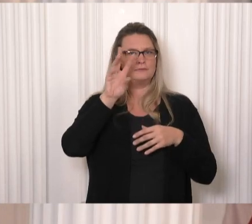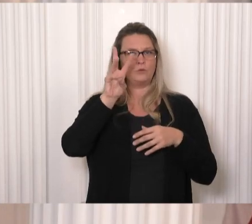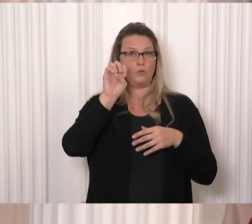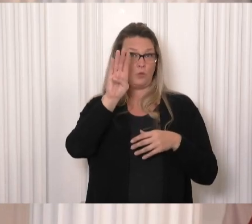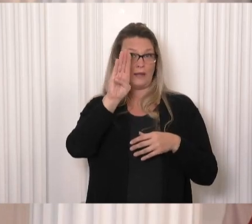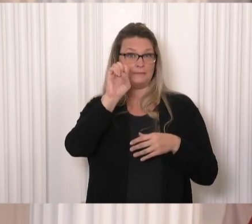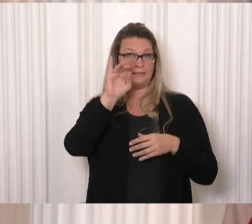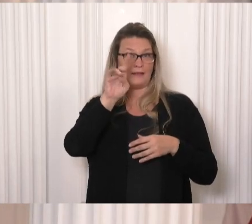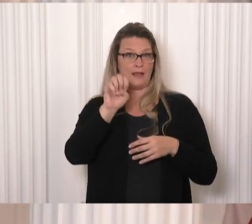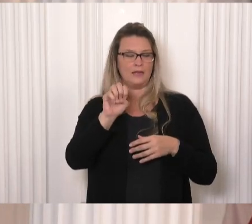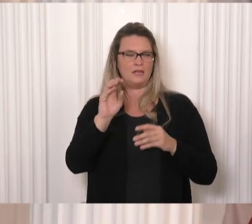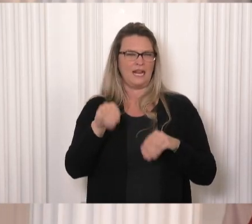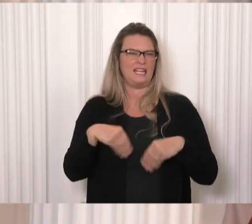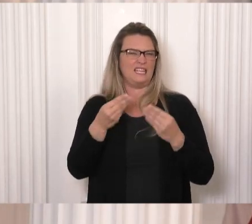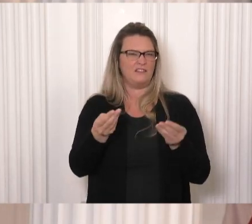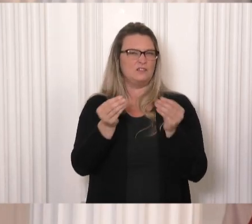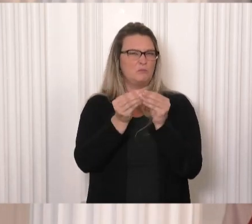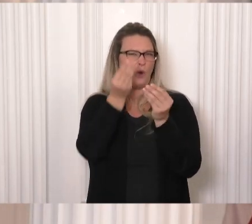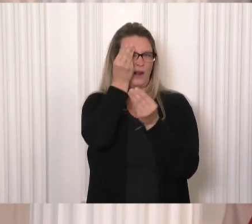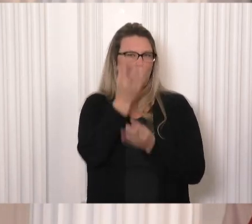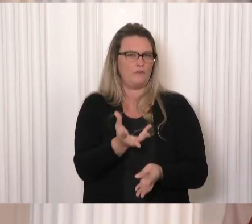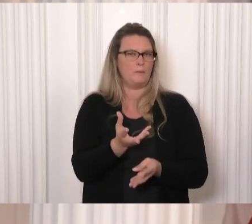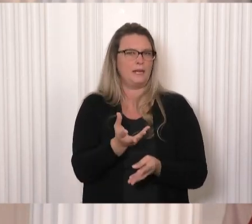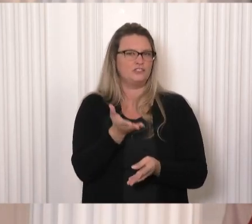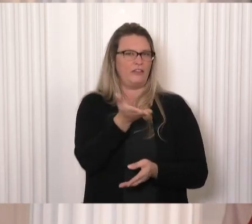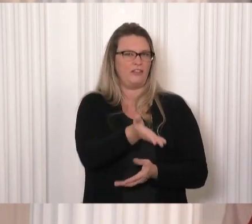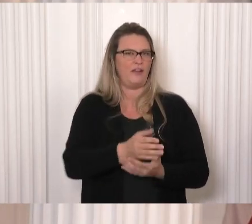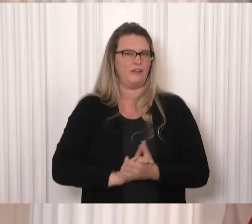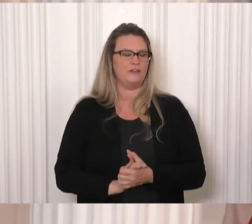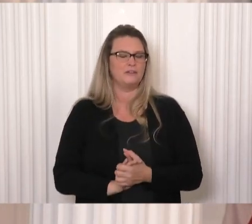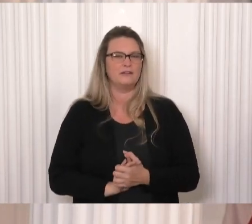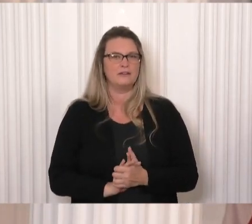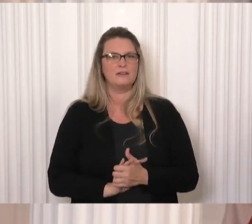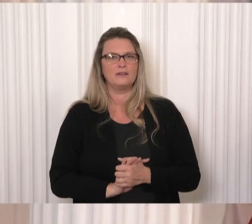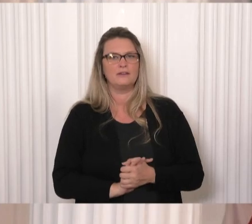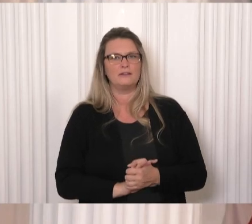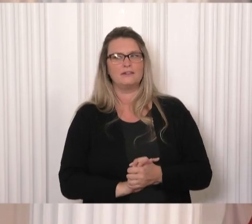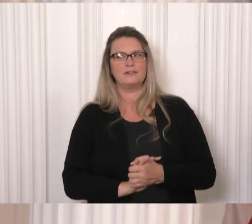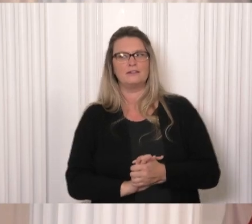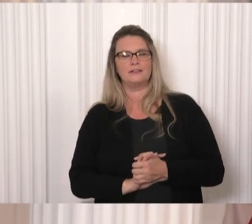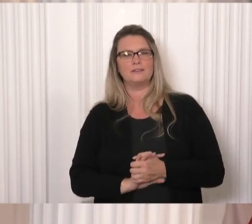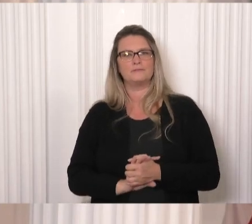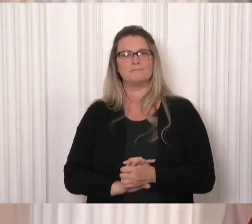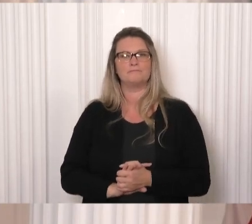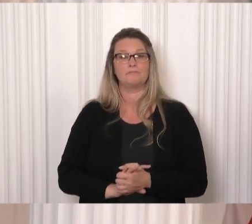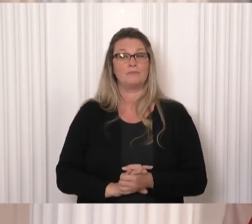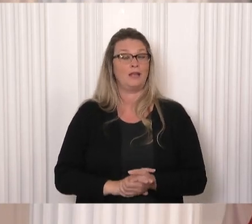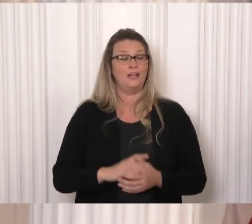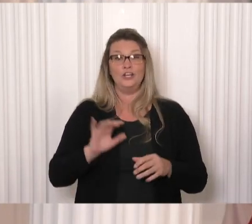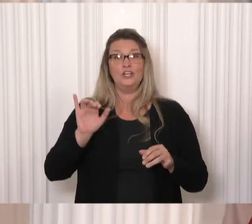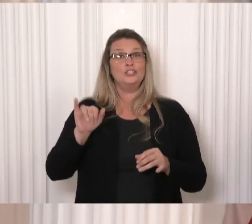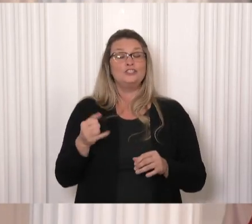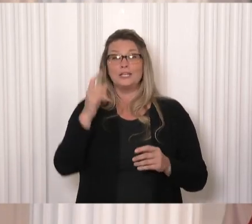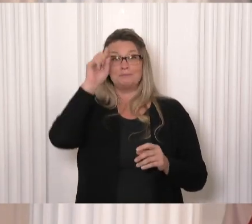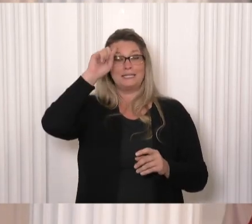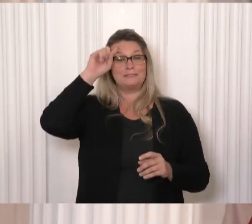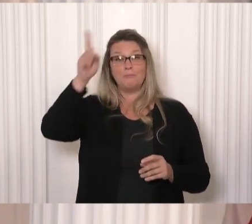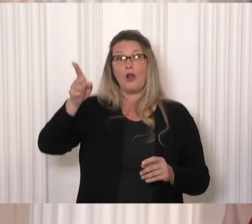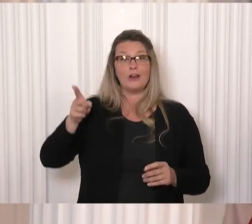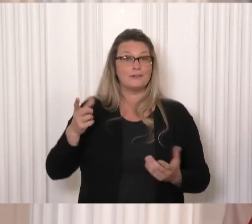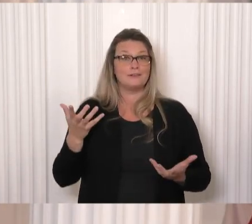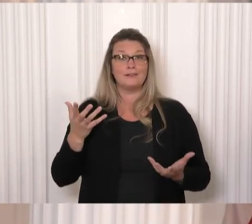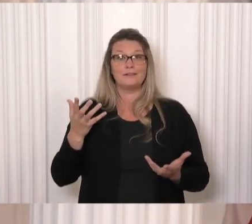lot more information on that. You know, I mean, West Virginians are smart, creative, and practical, and they understand that this is about